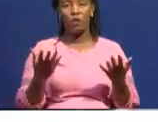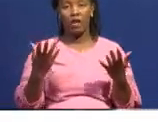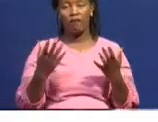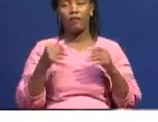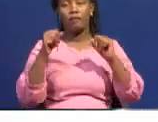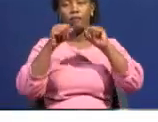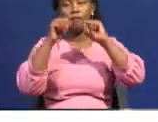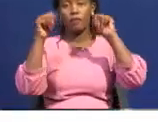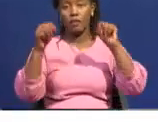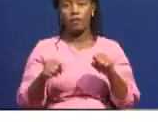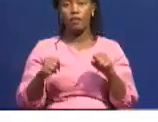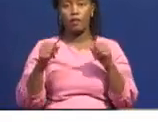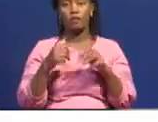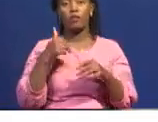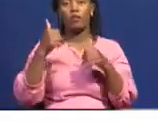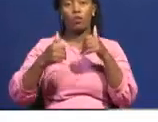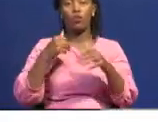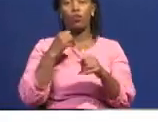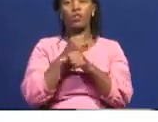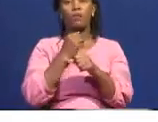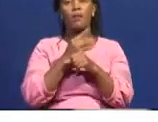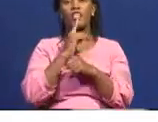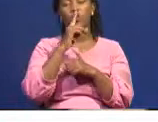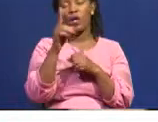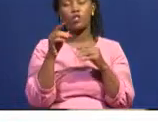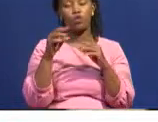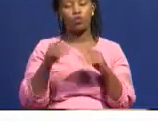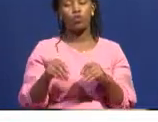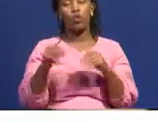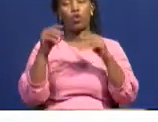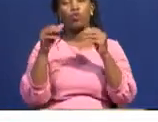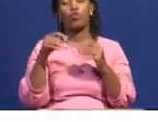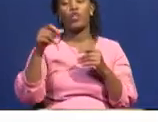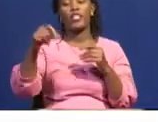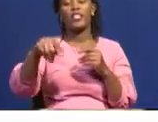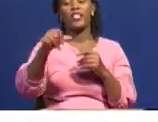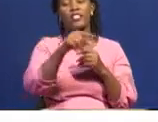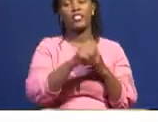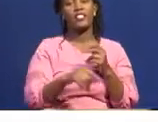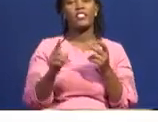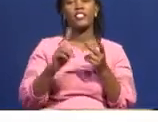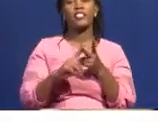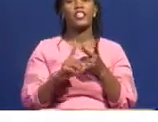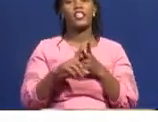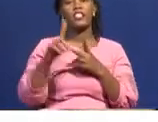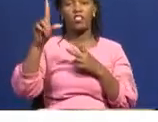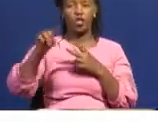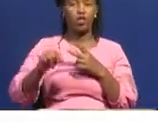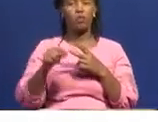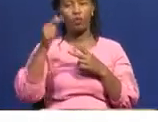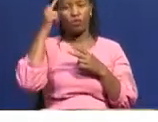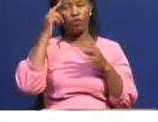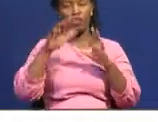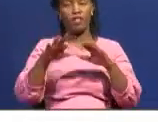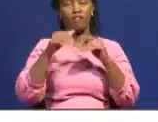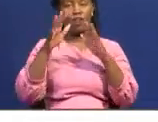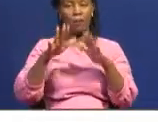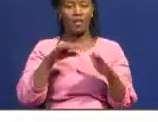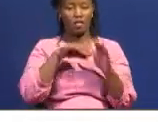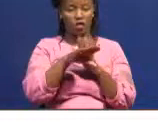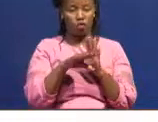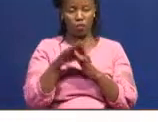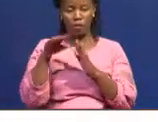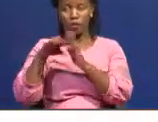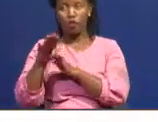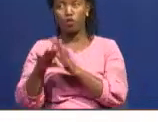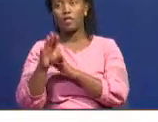system which ensures quality seed, affordability, so that farmers are able to increase production. The